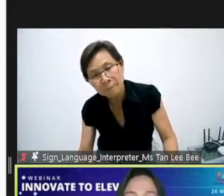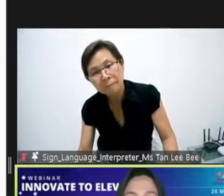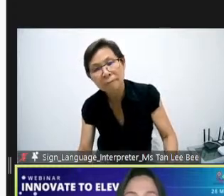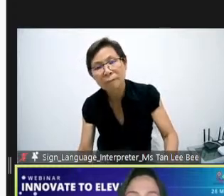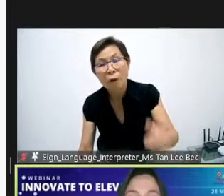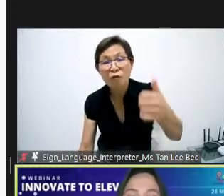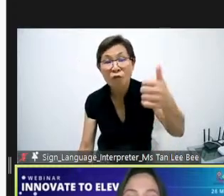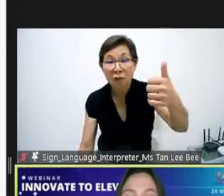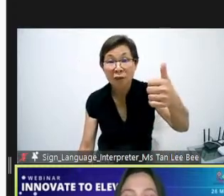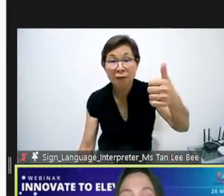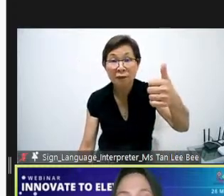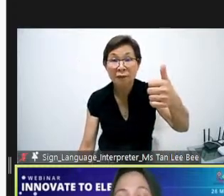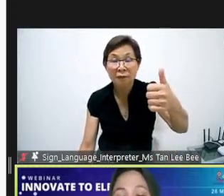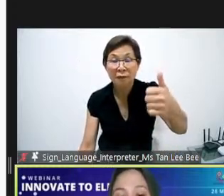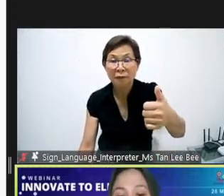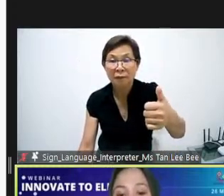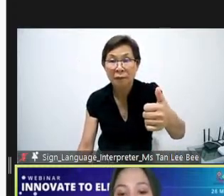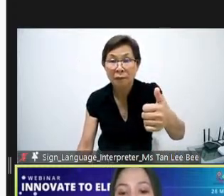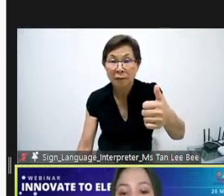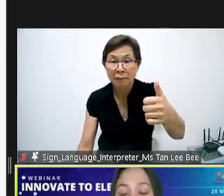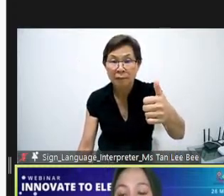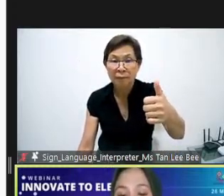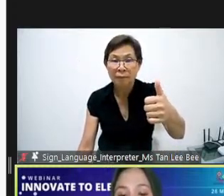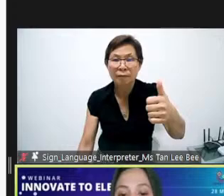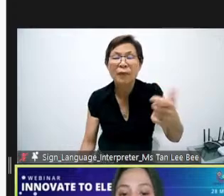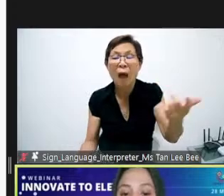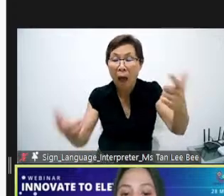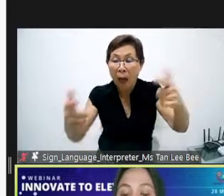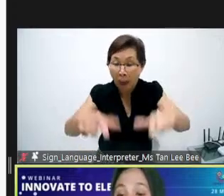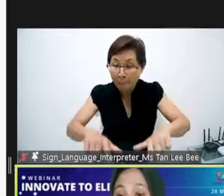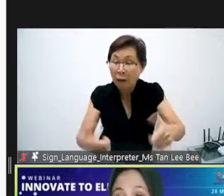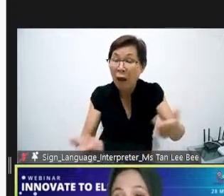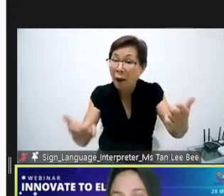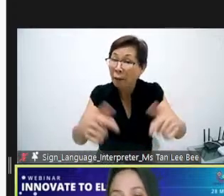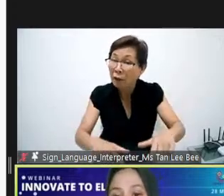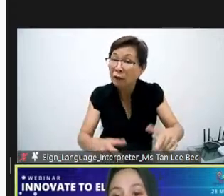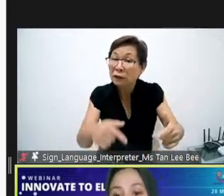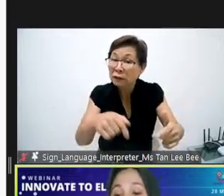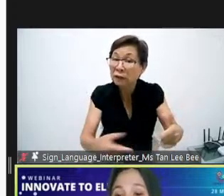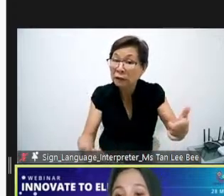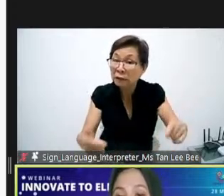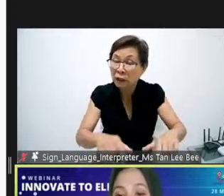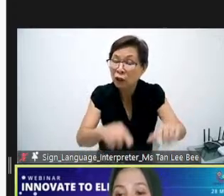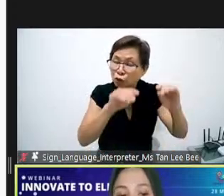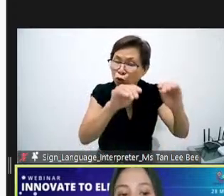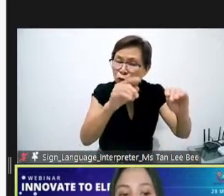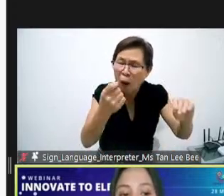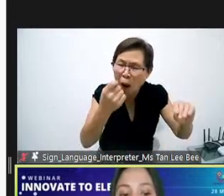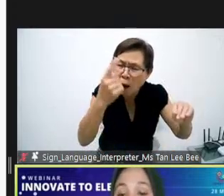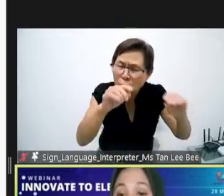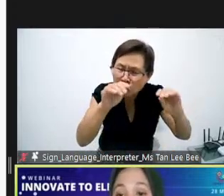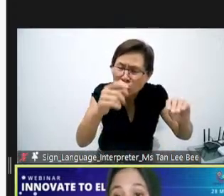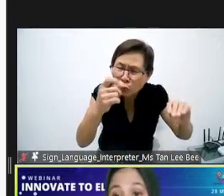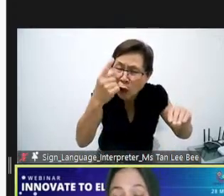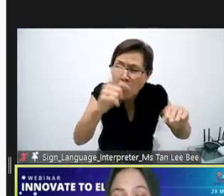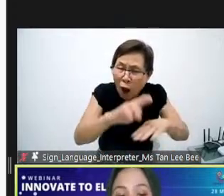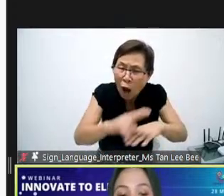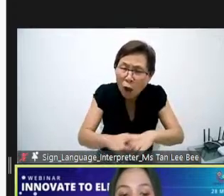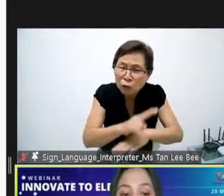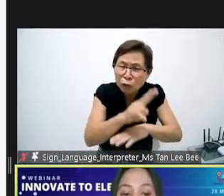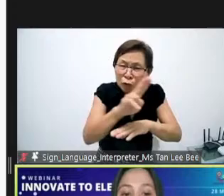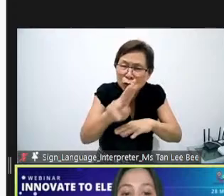thing I do before the lesson takes place in to teach them to understand how to use gadget to